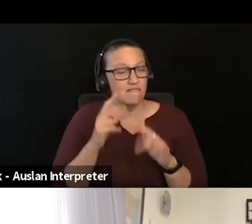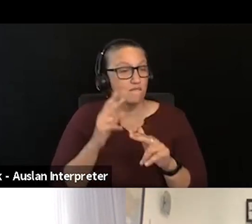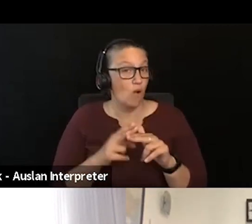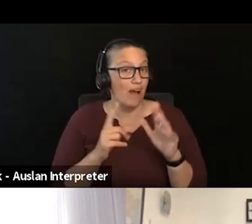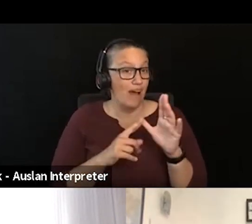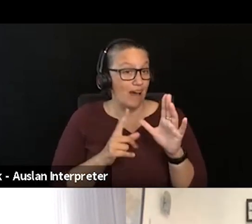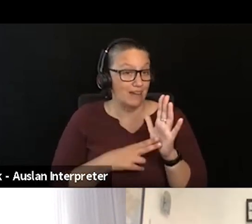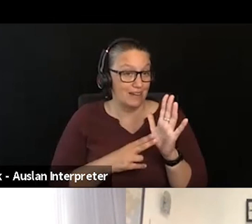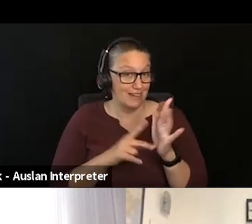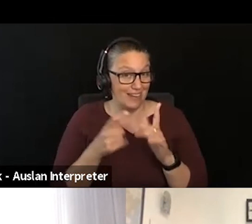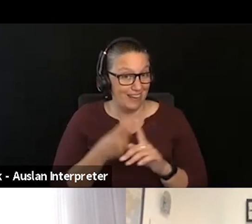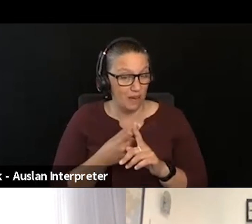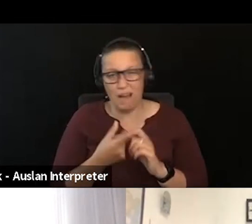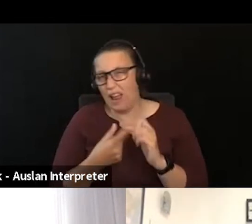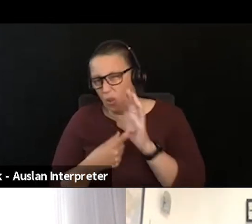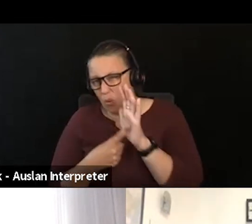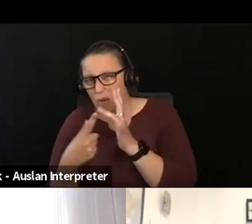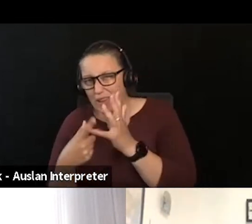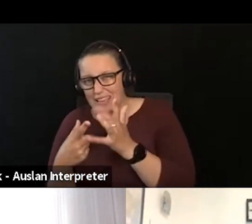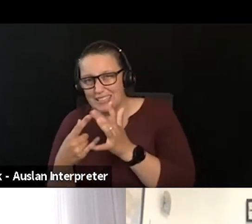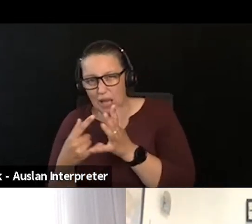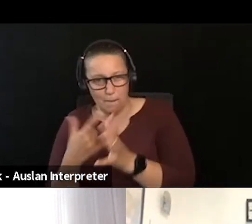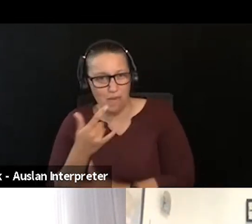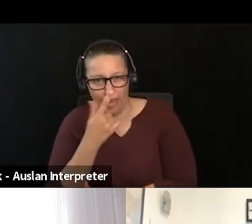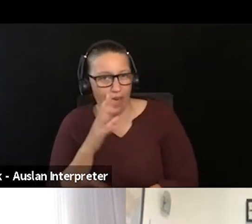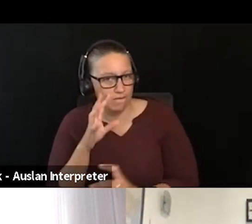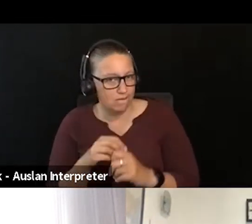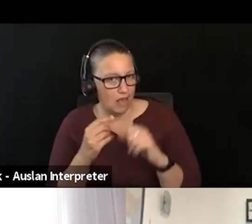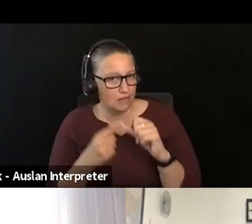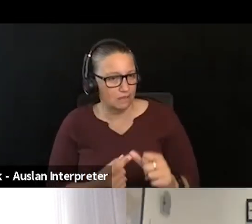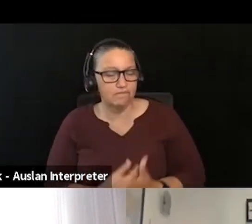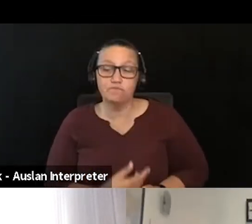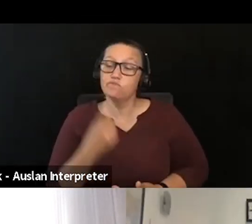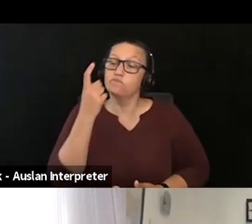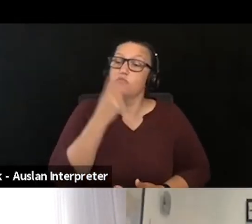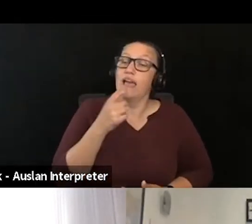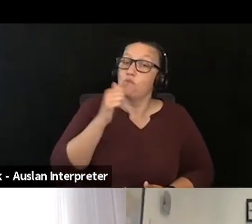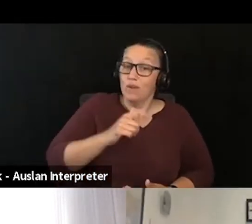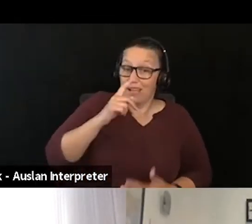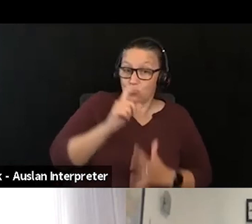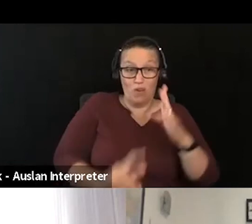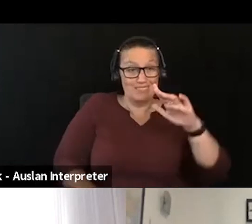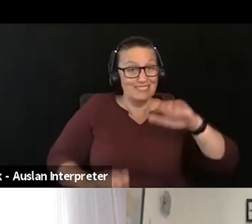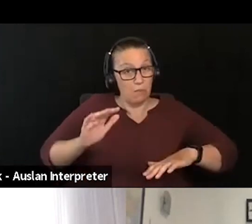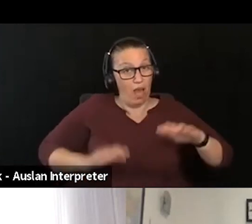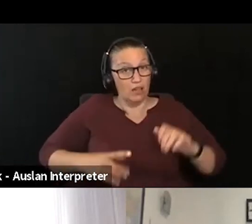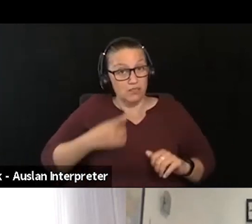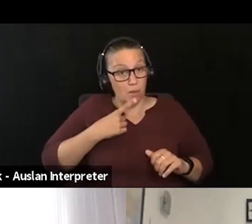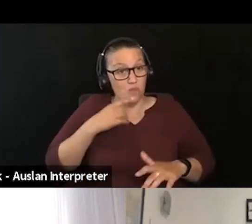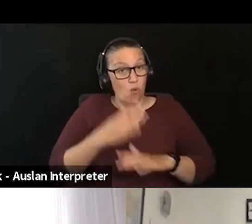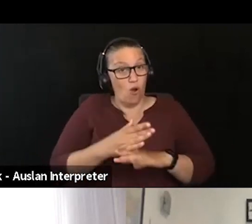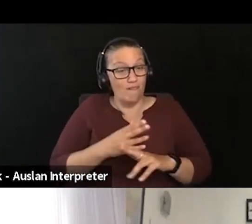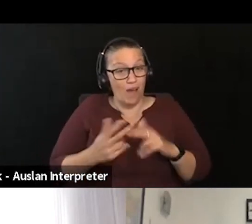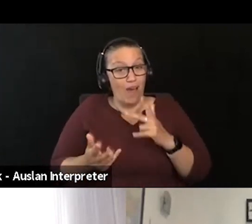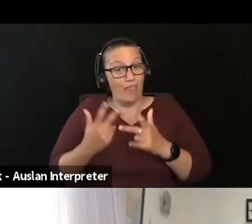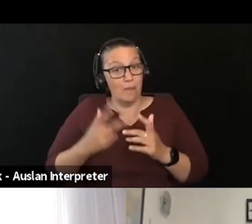of you might answer it. He wants to know, could you do similar work for other parts of Australia or other parts of the world?